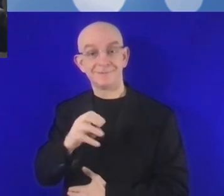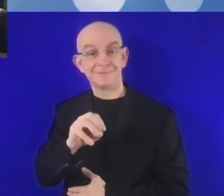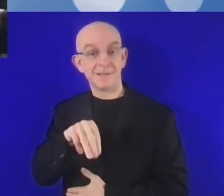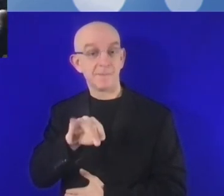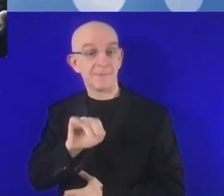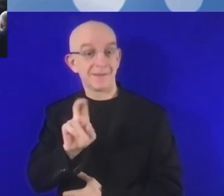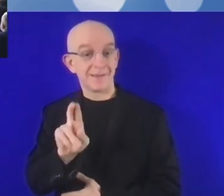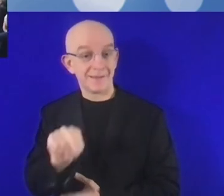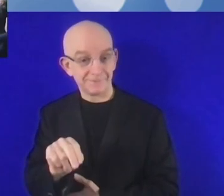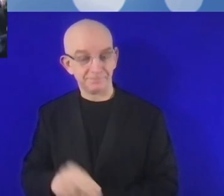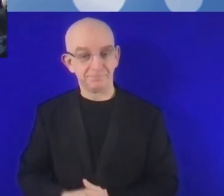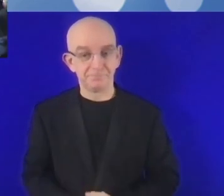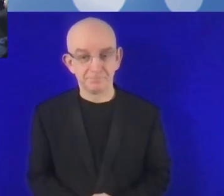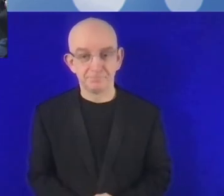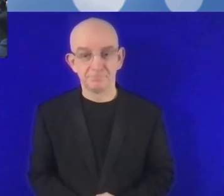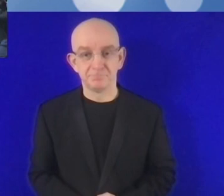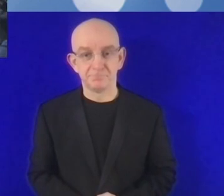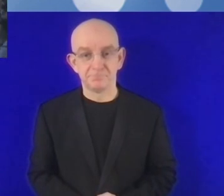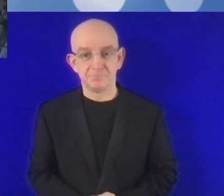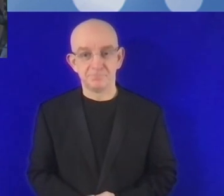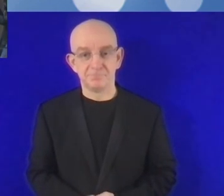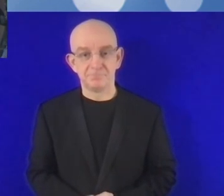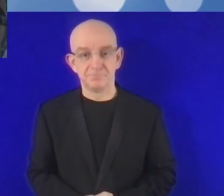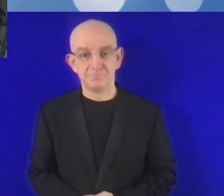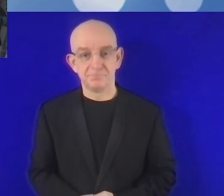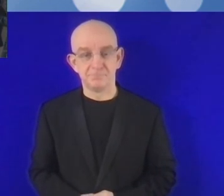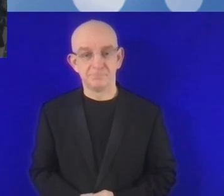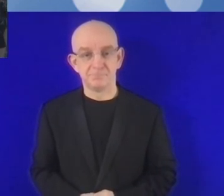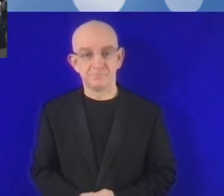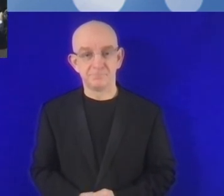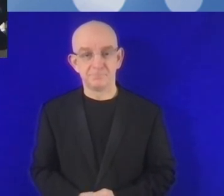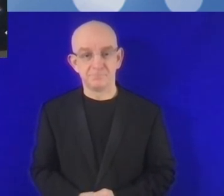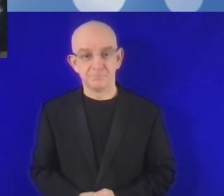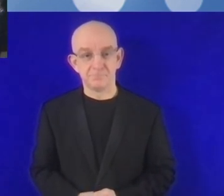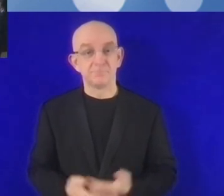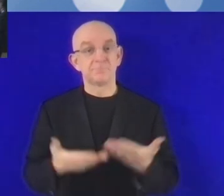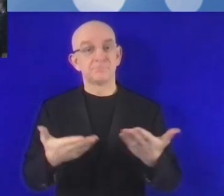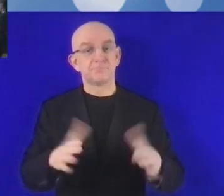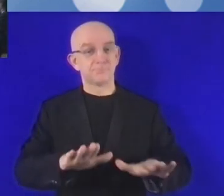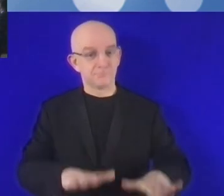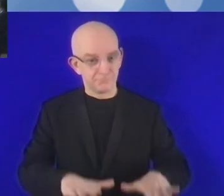Please take your seat. Just a welcome. Prime Minister of Poland, Mr. Mateusz Morawiecki.